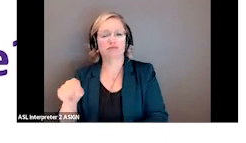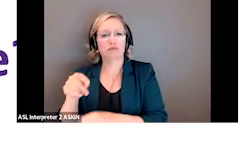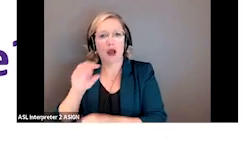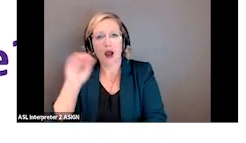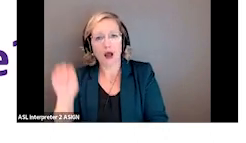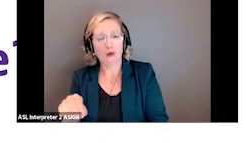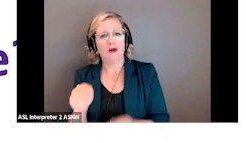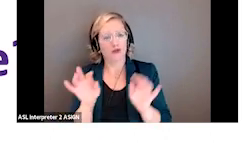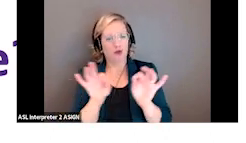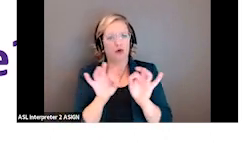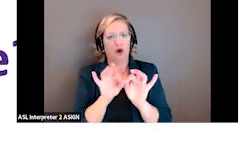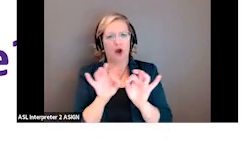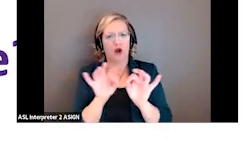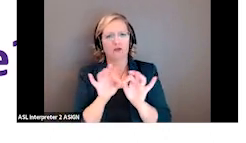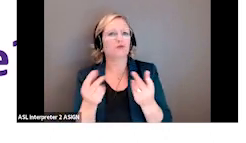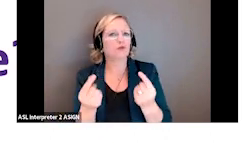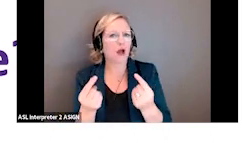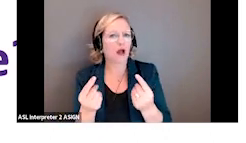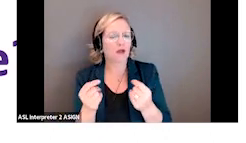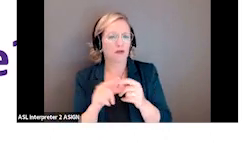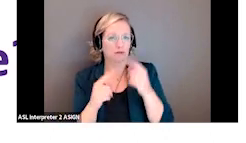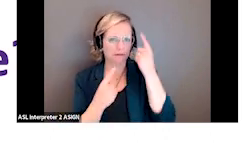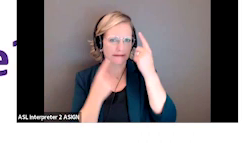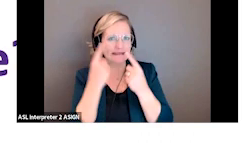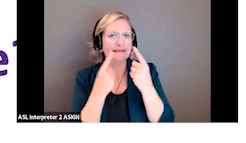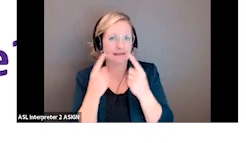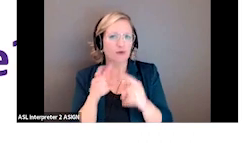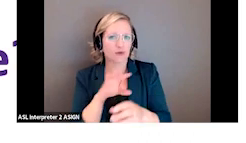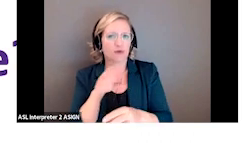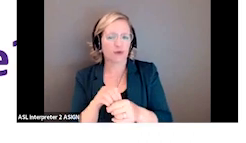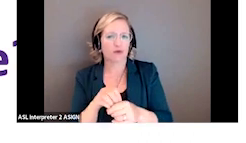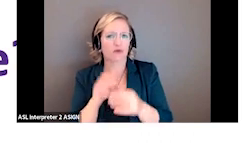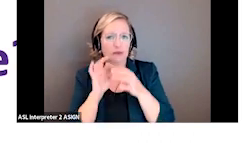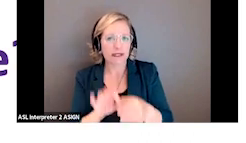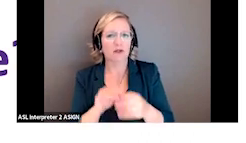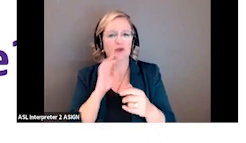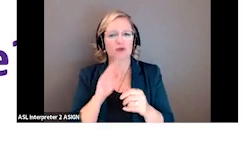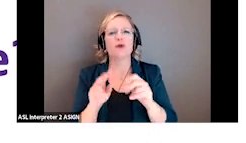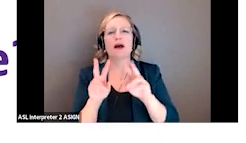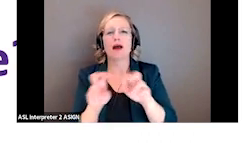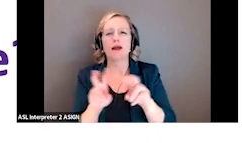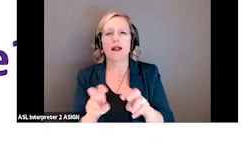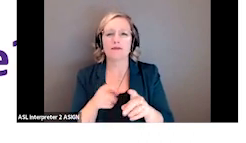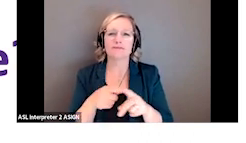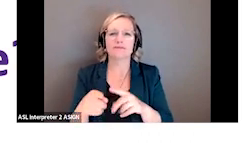costs associated with shipping so we can account for that in our profitability analysis.